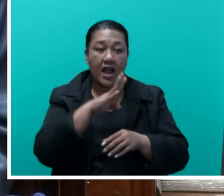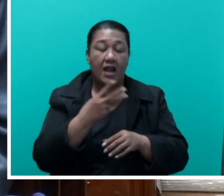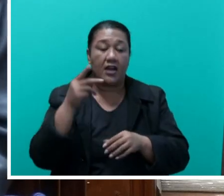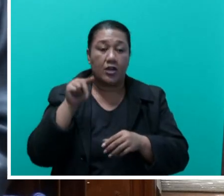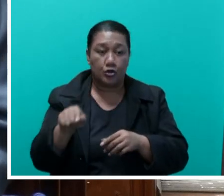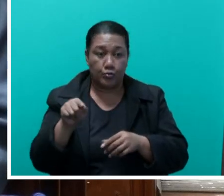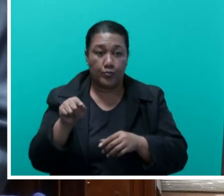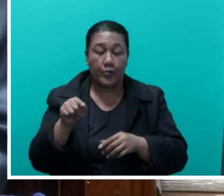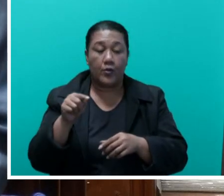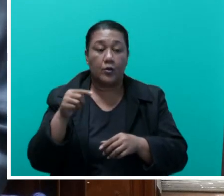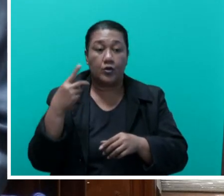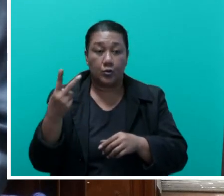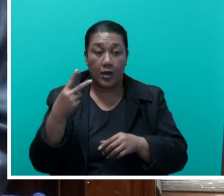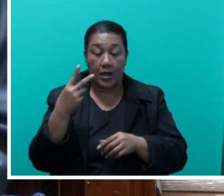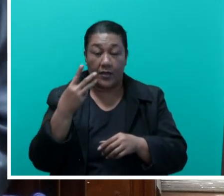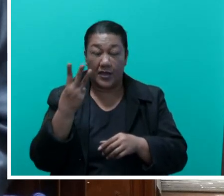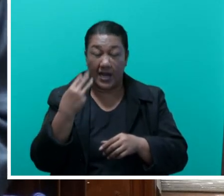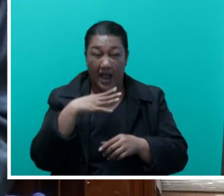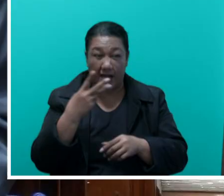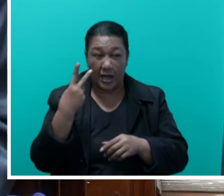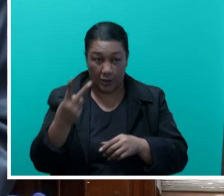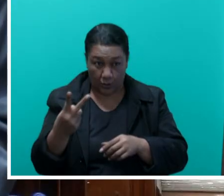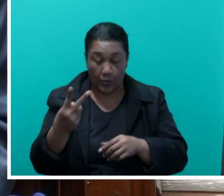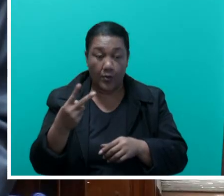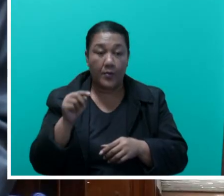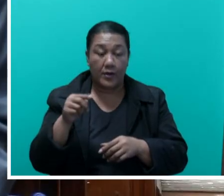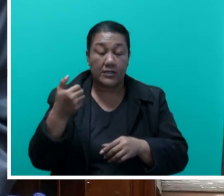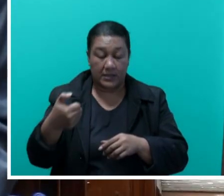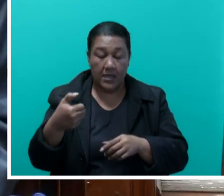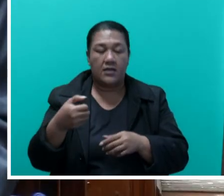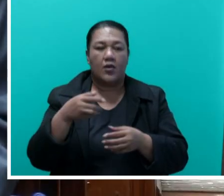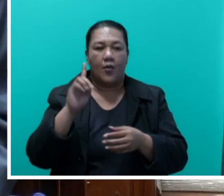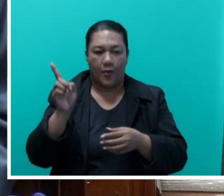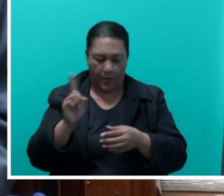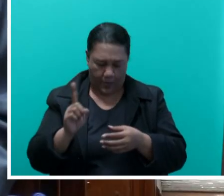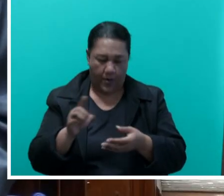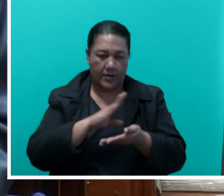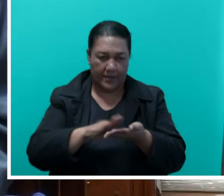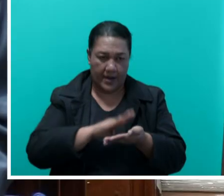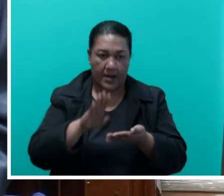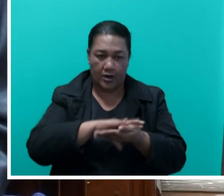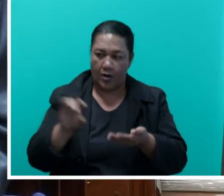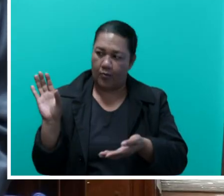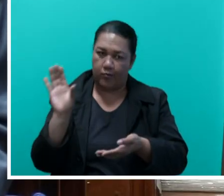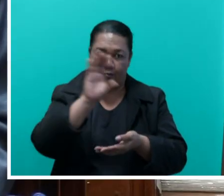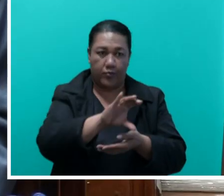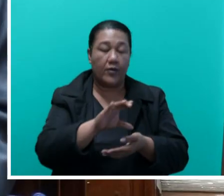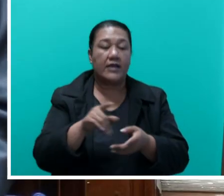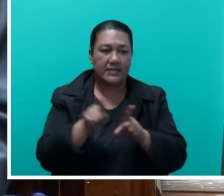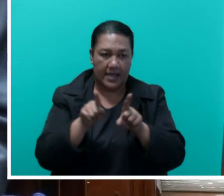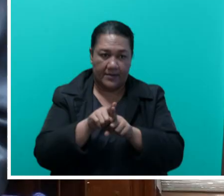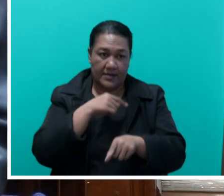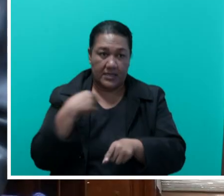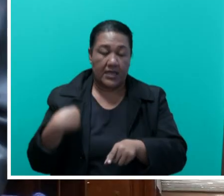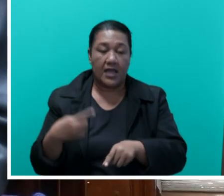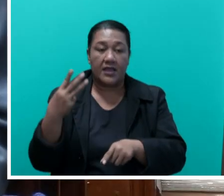$302.6 million over 10 years. In a related initiative, the government of the People's Republic of China agreed to provide